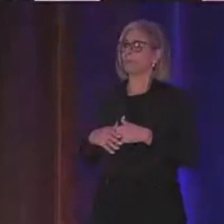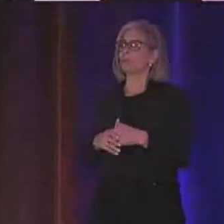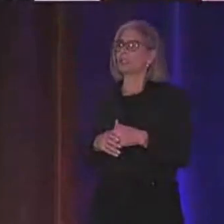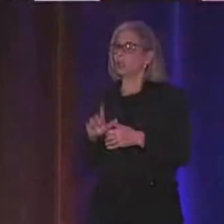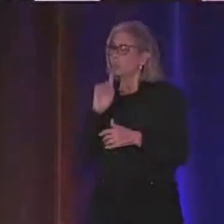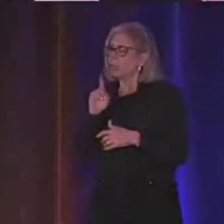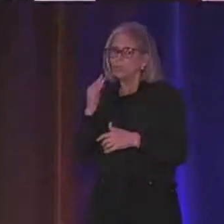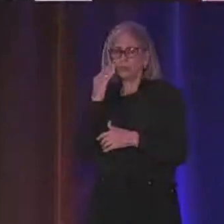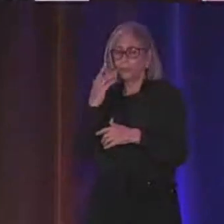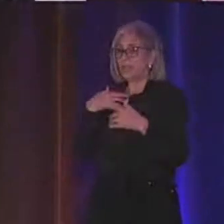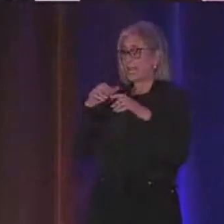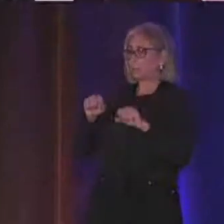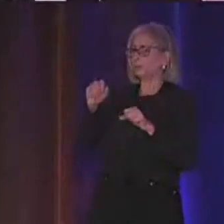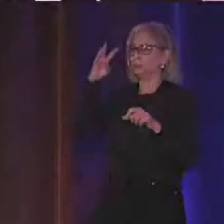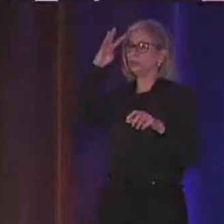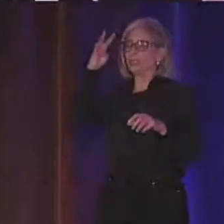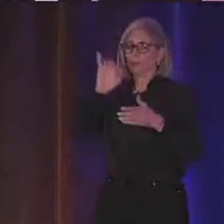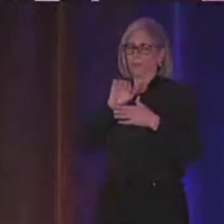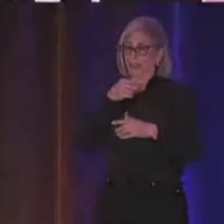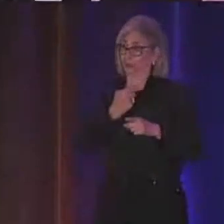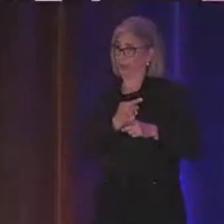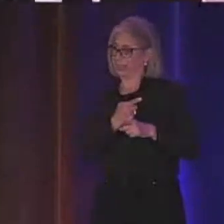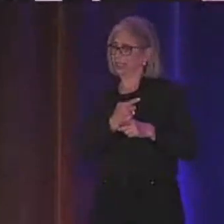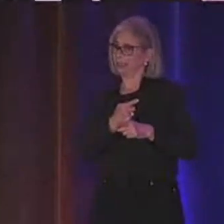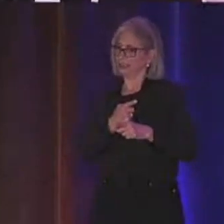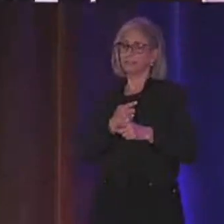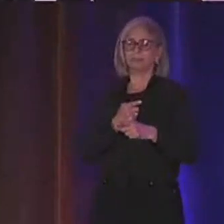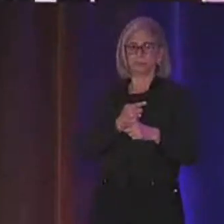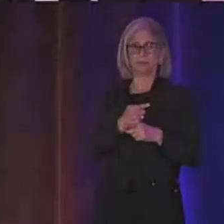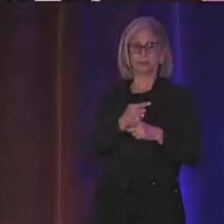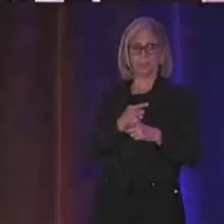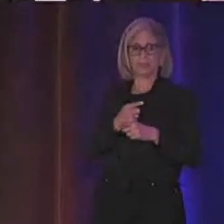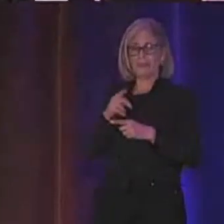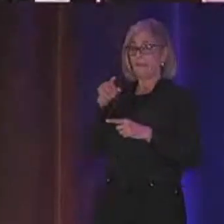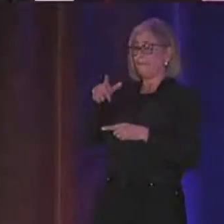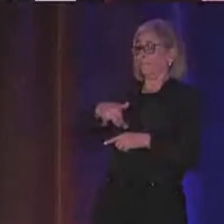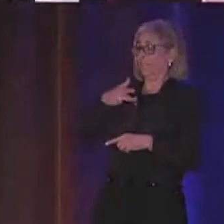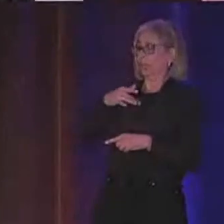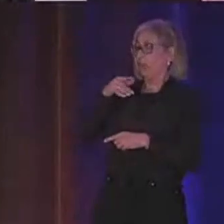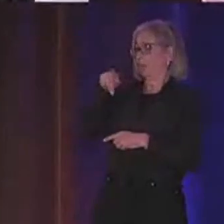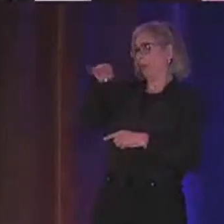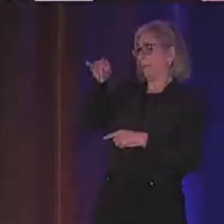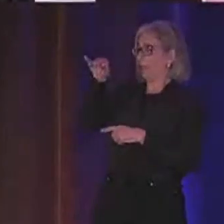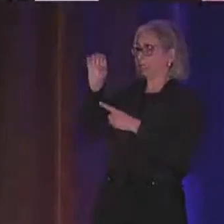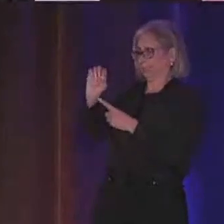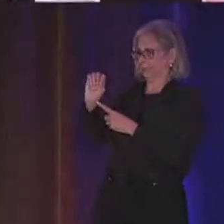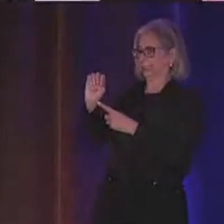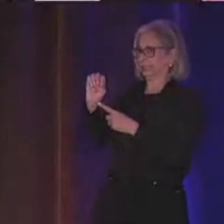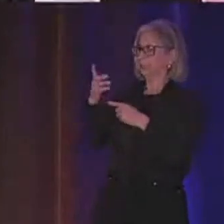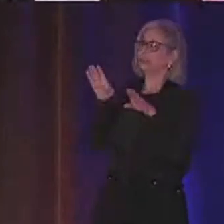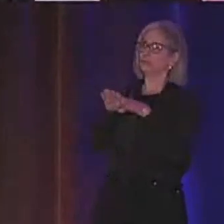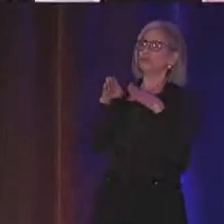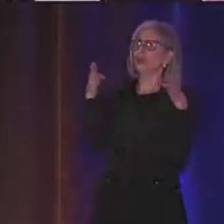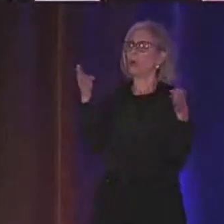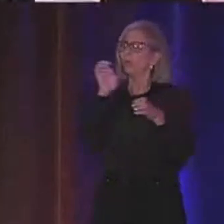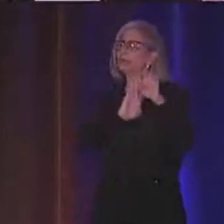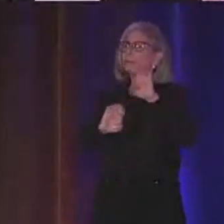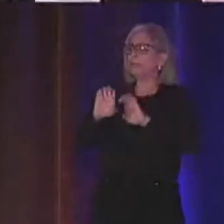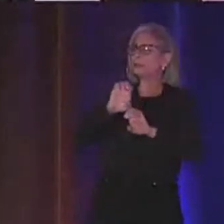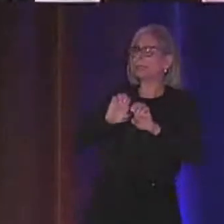So we knew we'd be able to get creative with this, right? First, feel the pulse. Also, the space itself is very open to